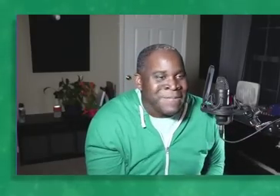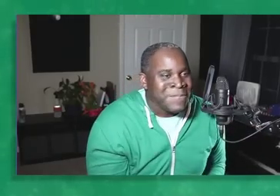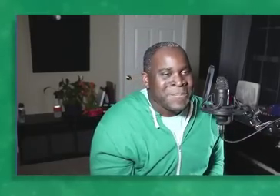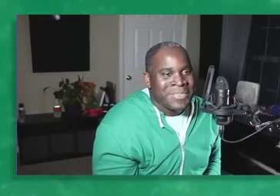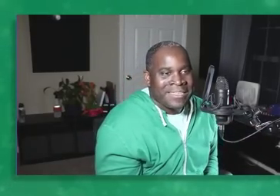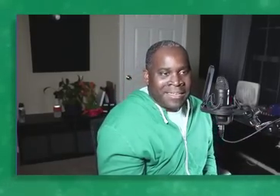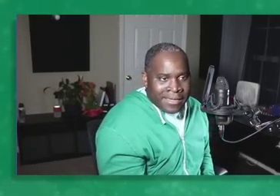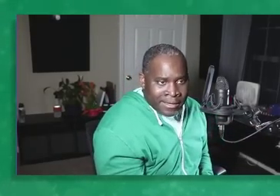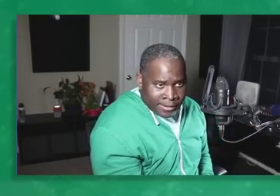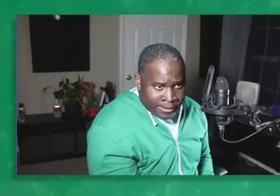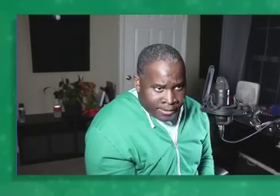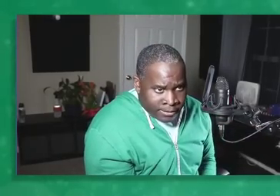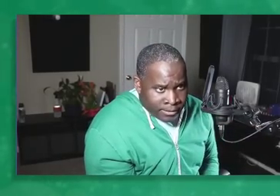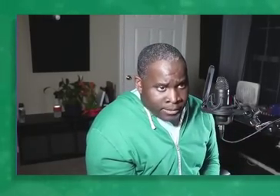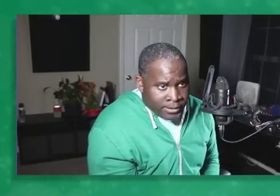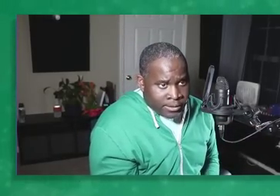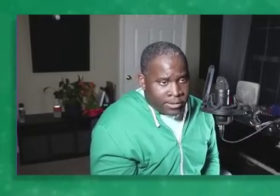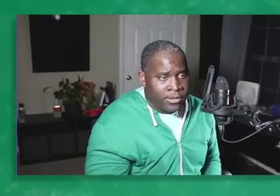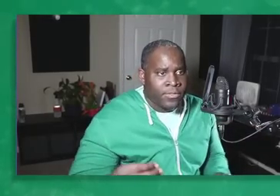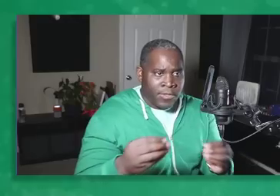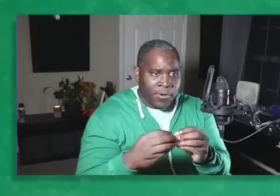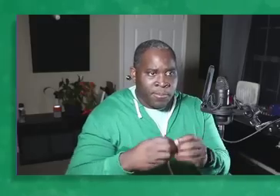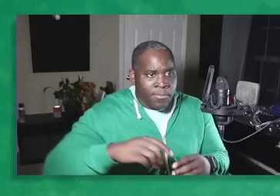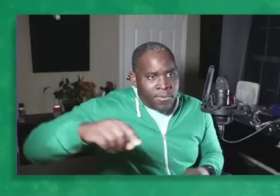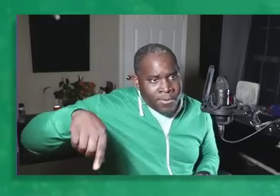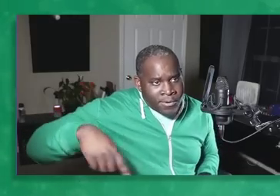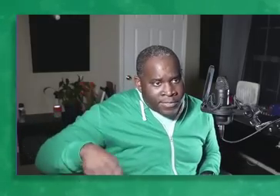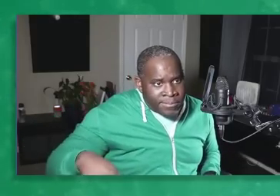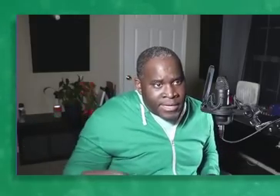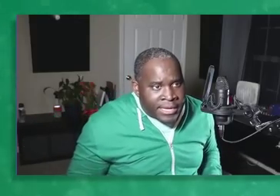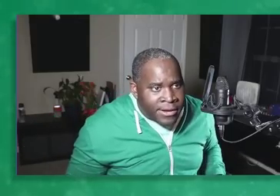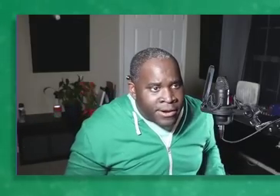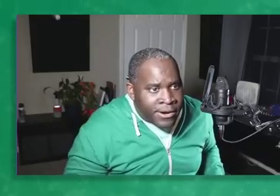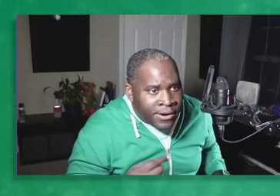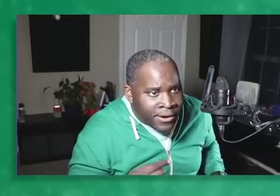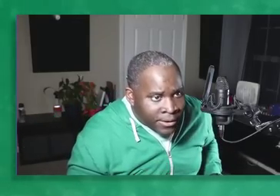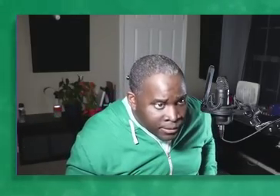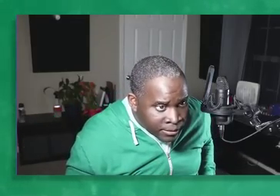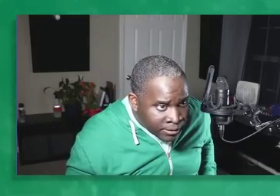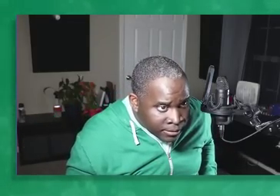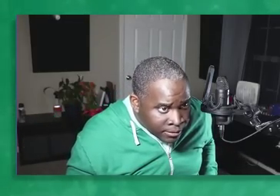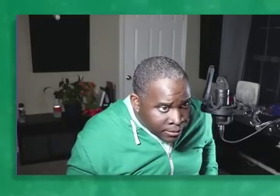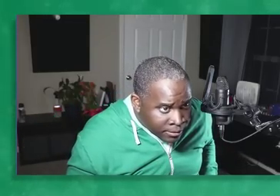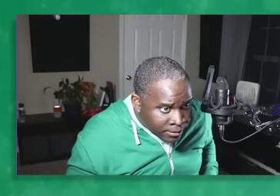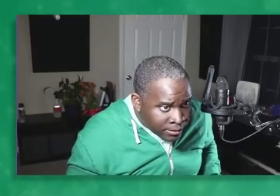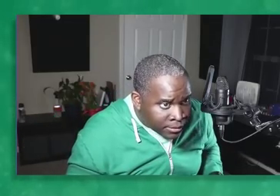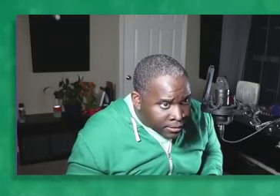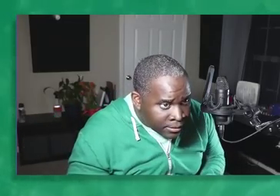Lies. If there are more of them, there are more than are here. Danger.